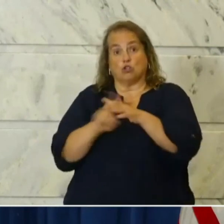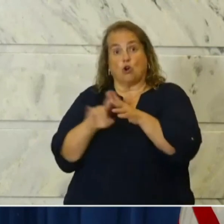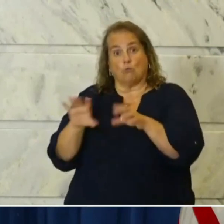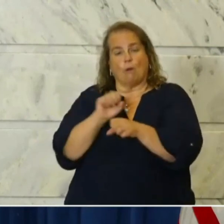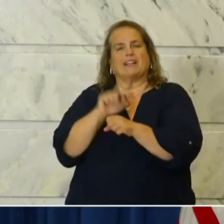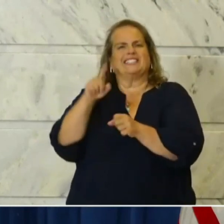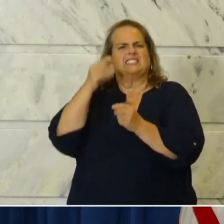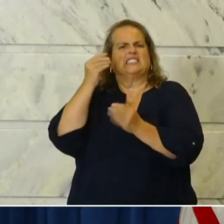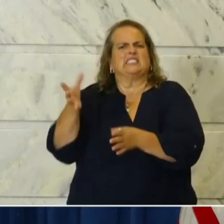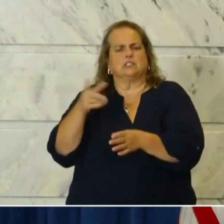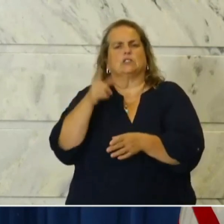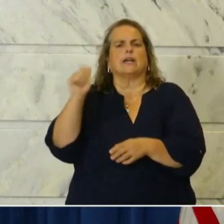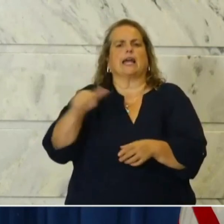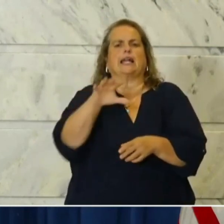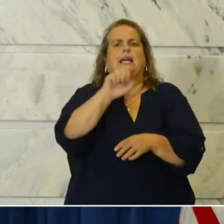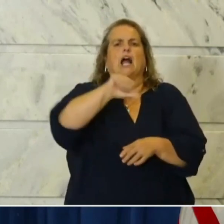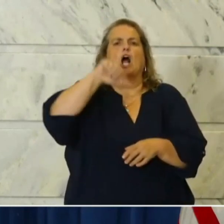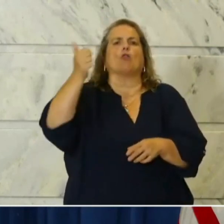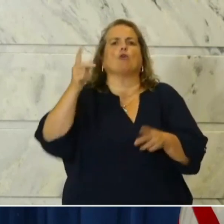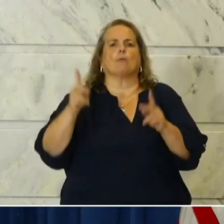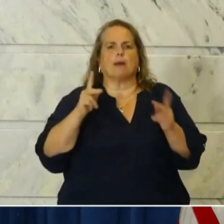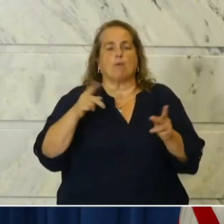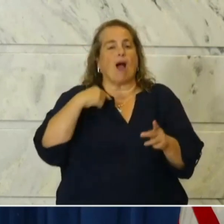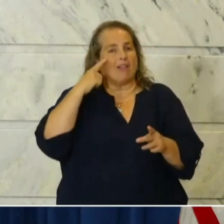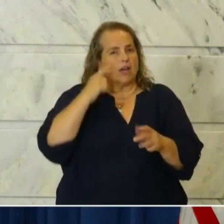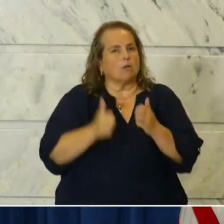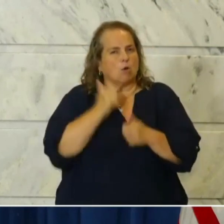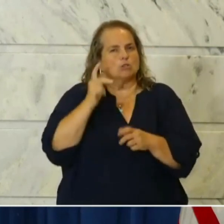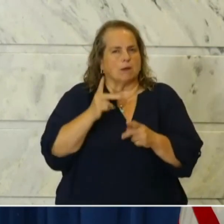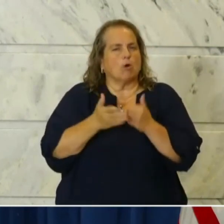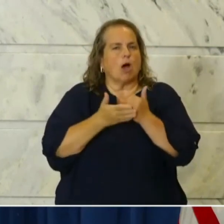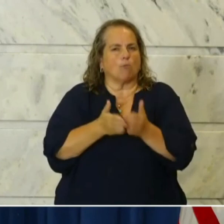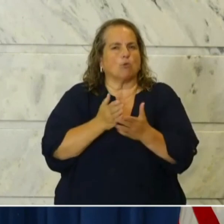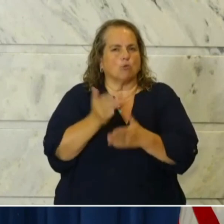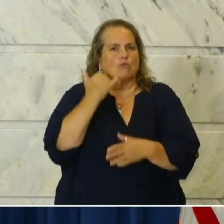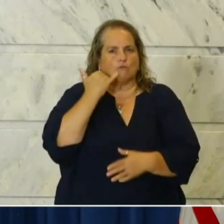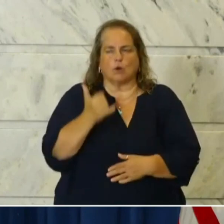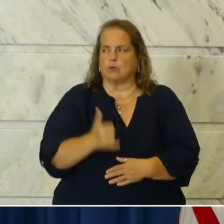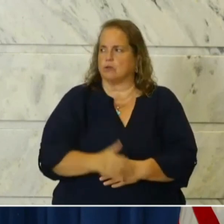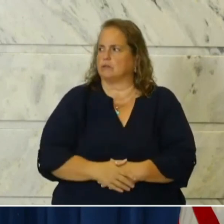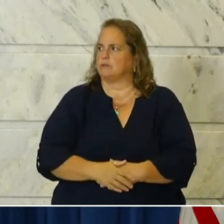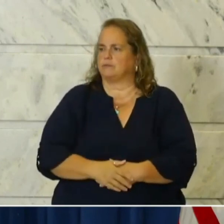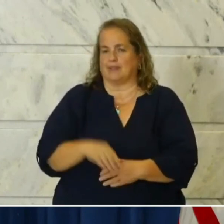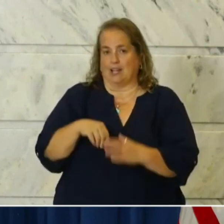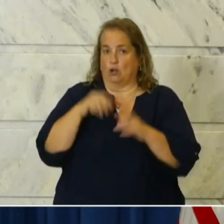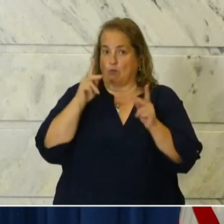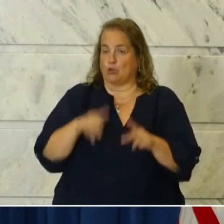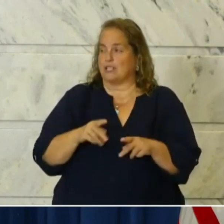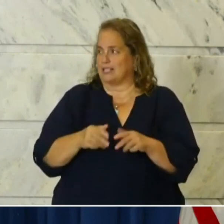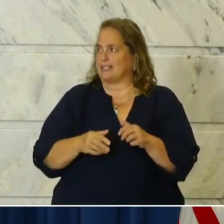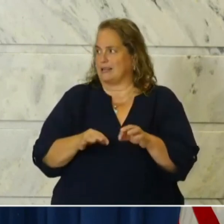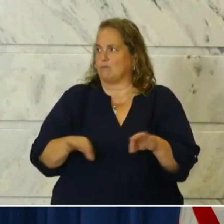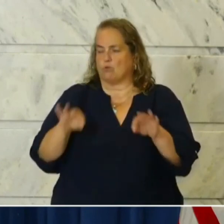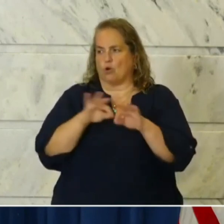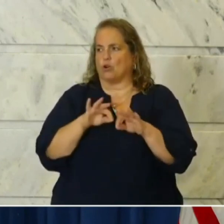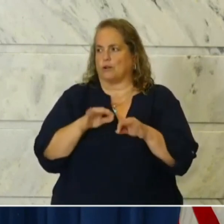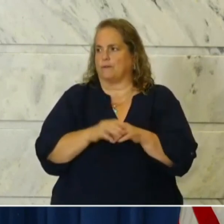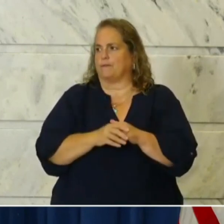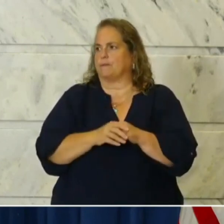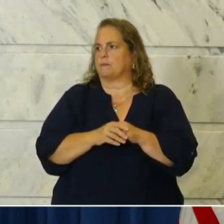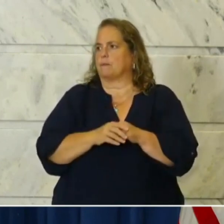helped through the phone call that they are getting, but in person is important. And we want to make sure that we have those